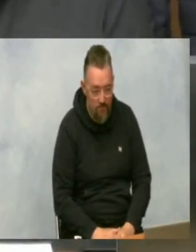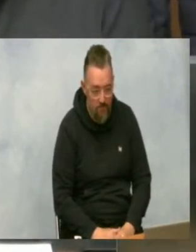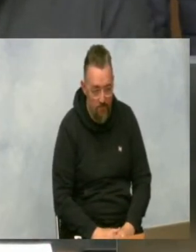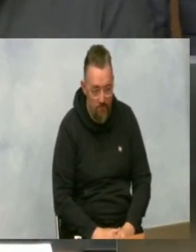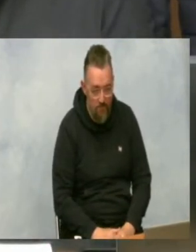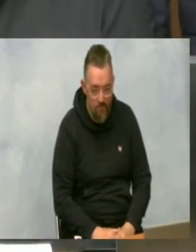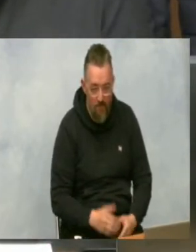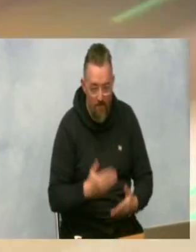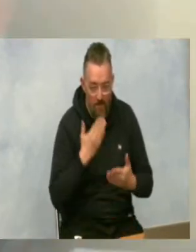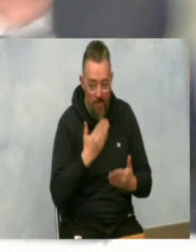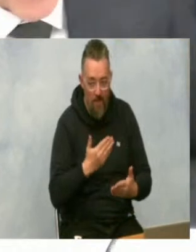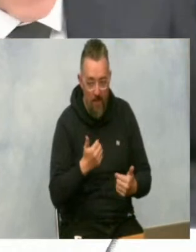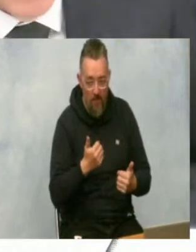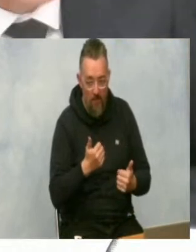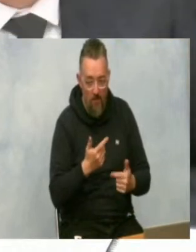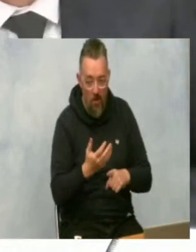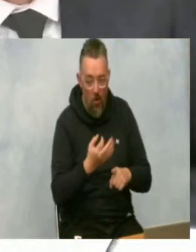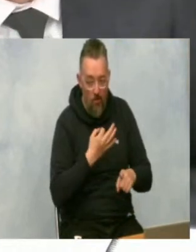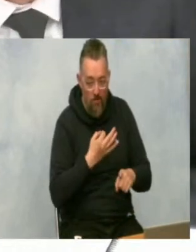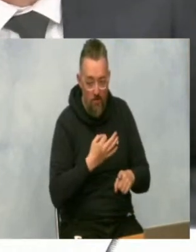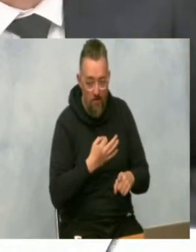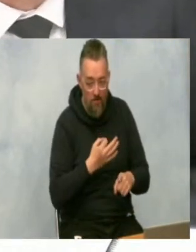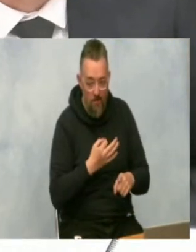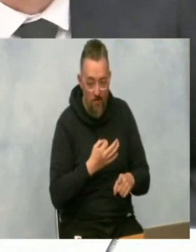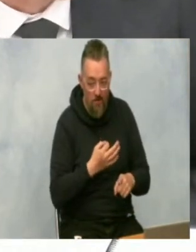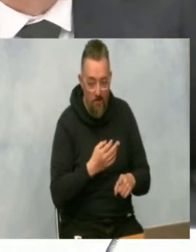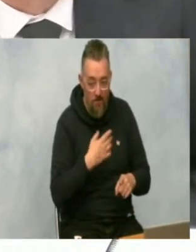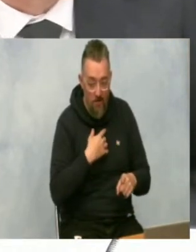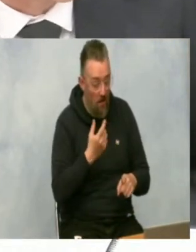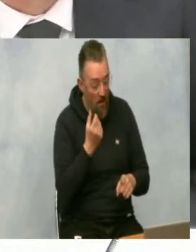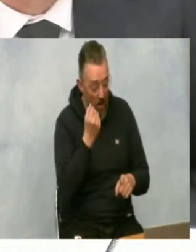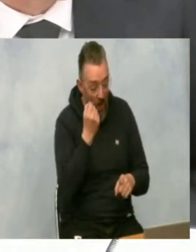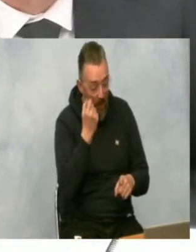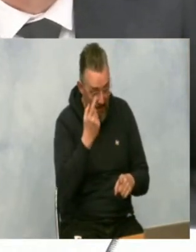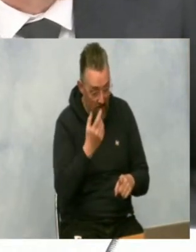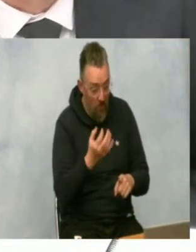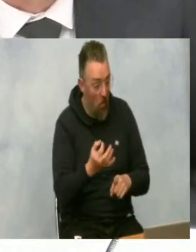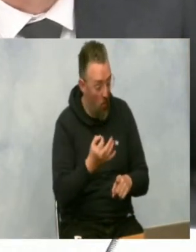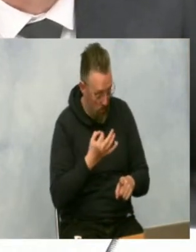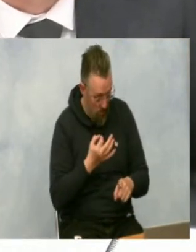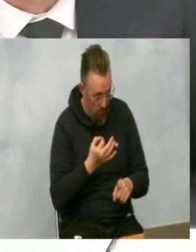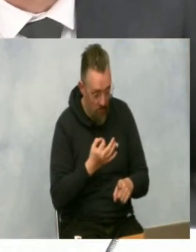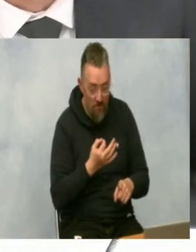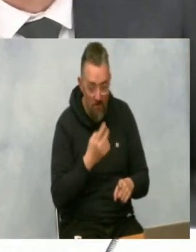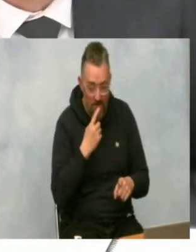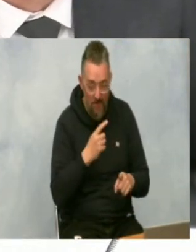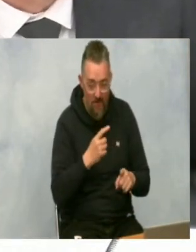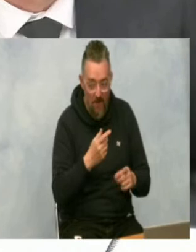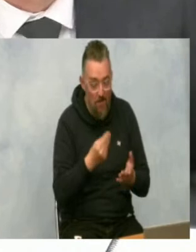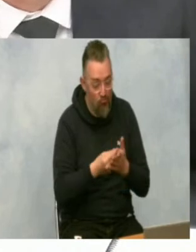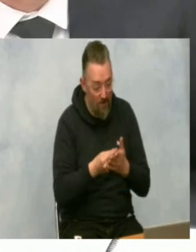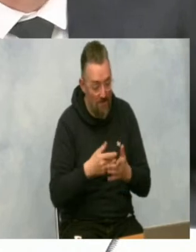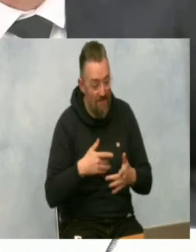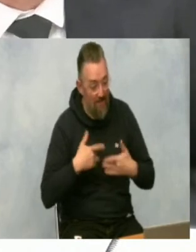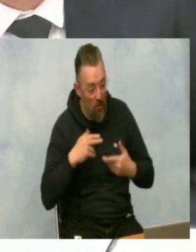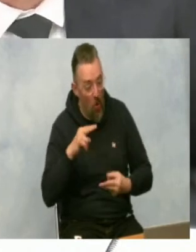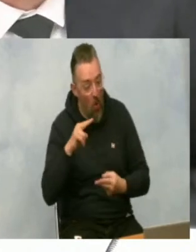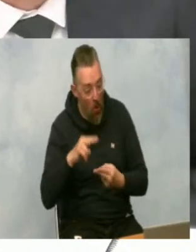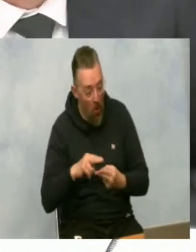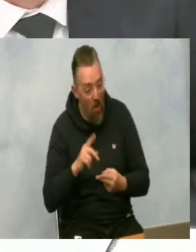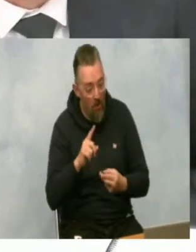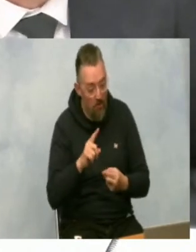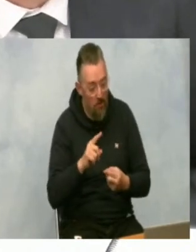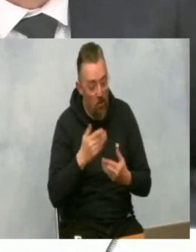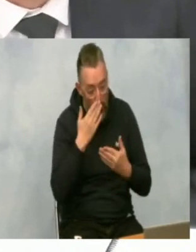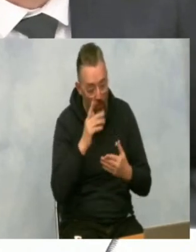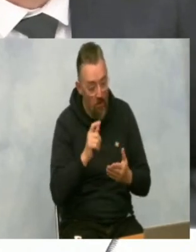Sorry, thank you. Thanks for your question. Yeah, I do understand the question, and certainly the sale price does seem low. However, I think it's indicative